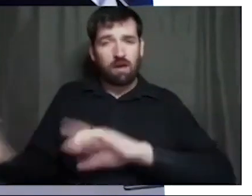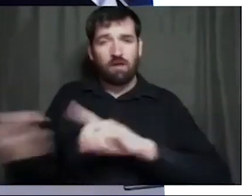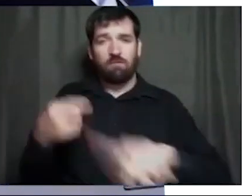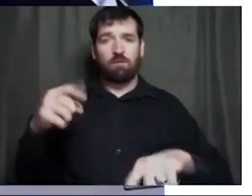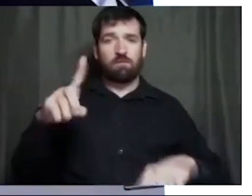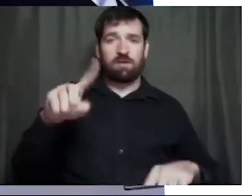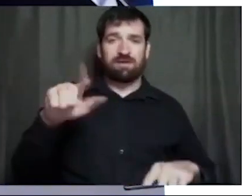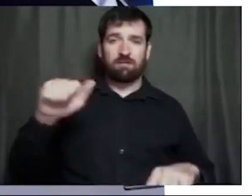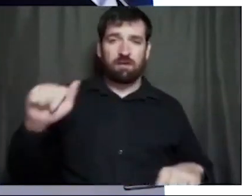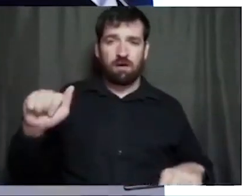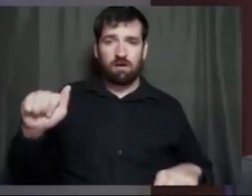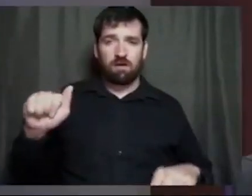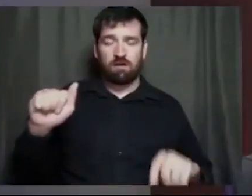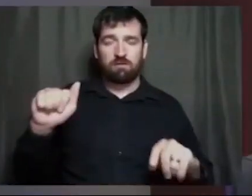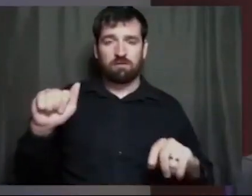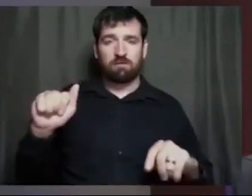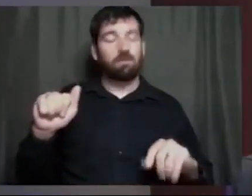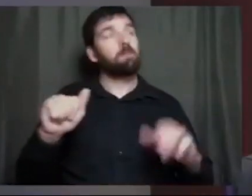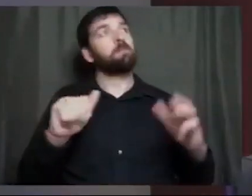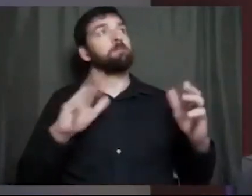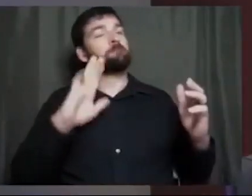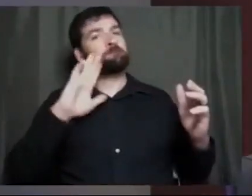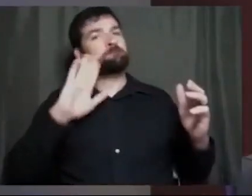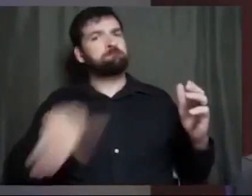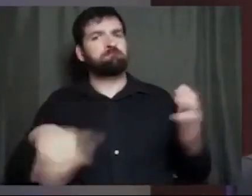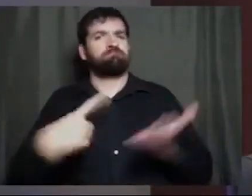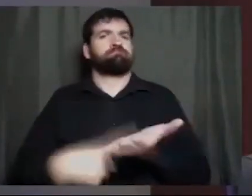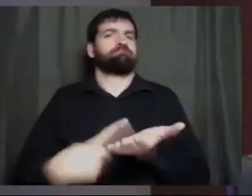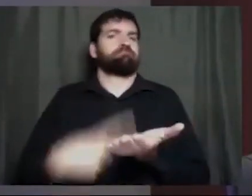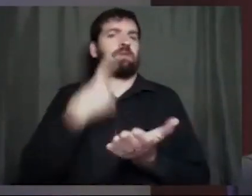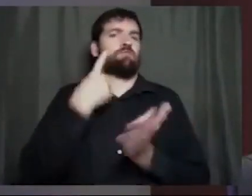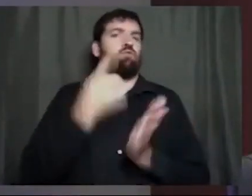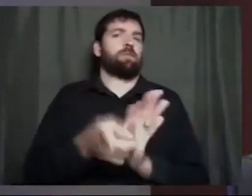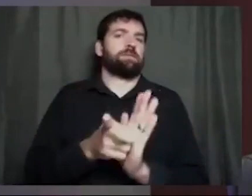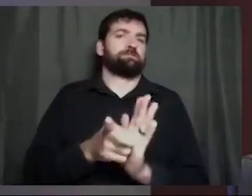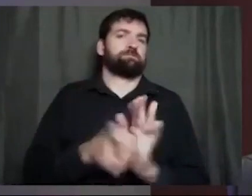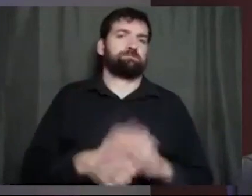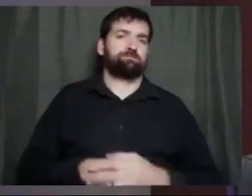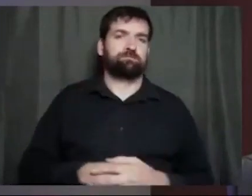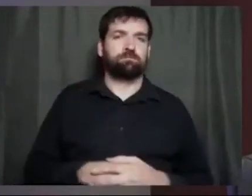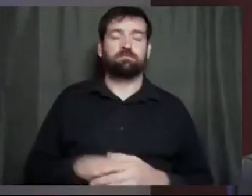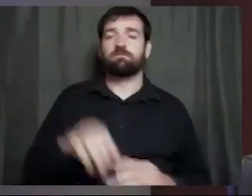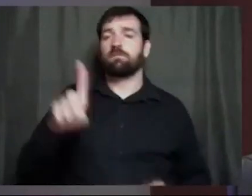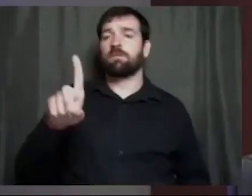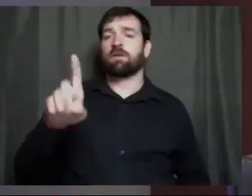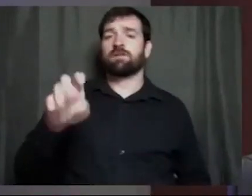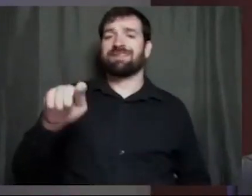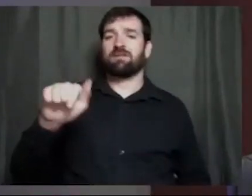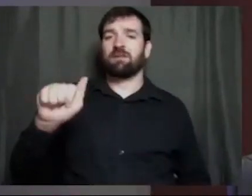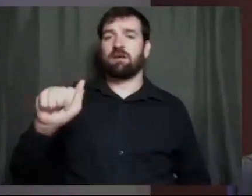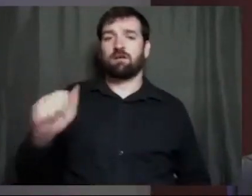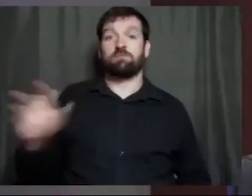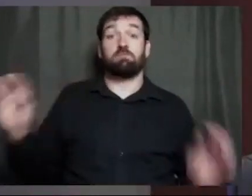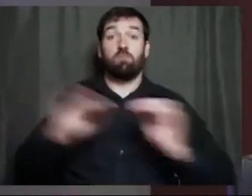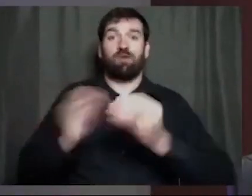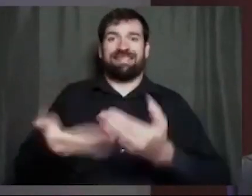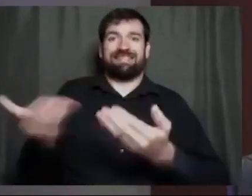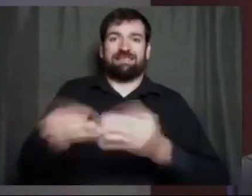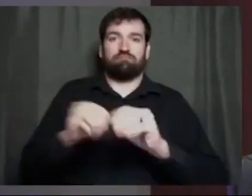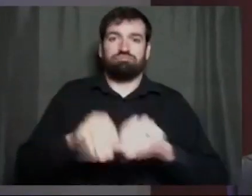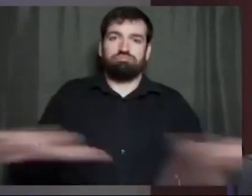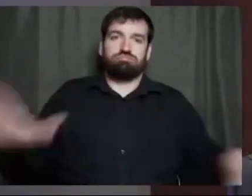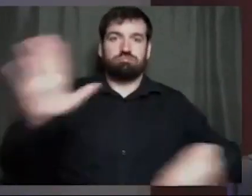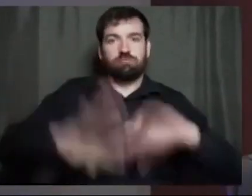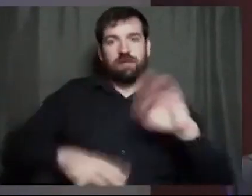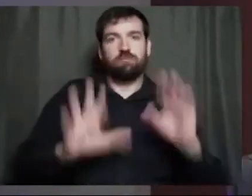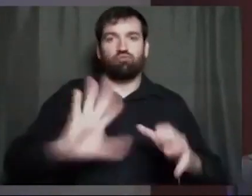before. Yeah, so let's talk about that for a second. So Delta is more contagious than the previous versions of the virus. If